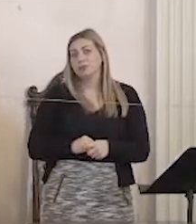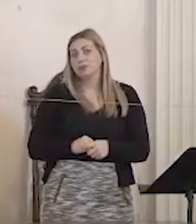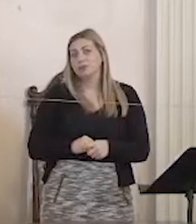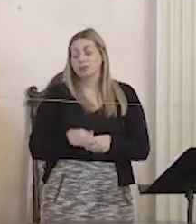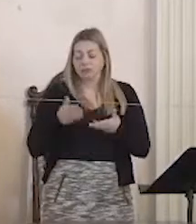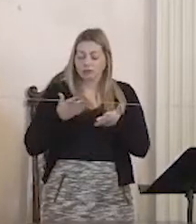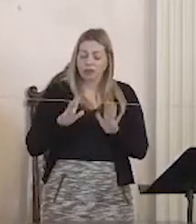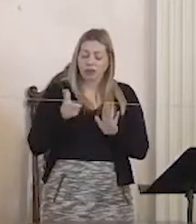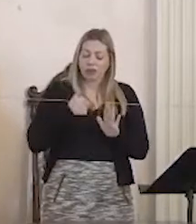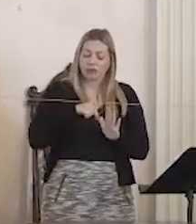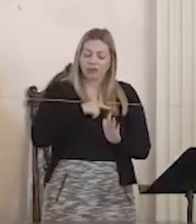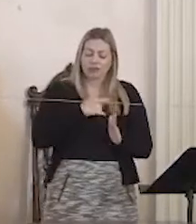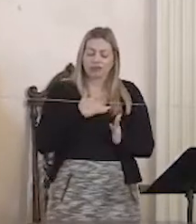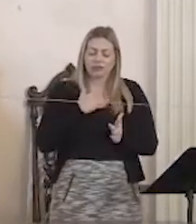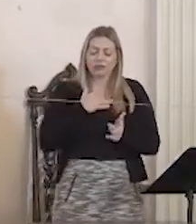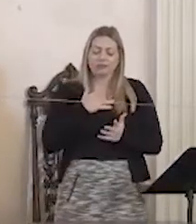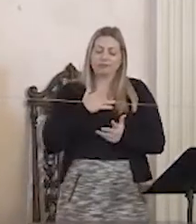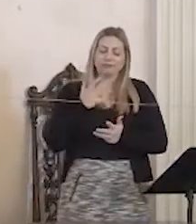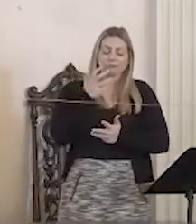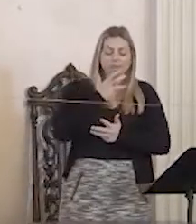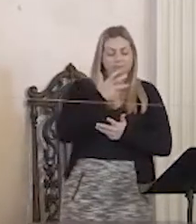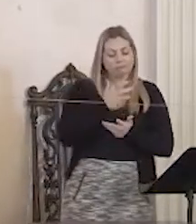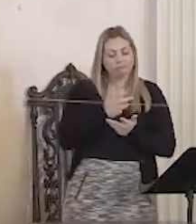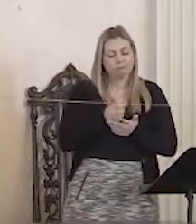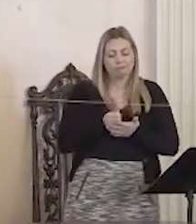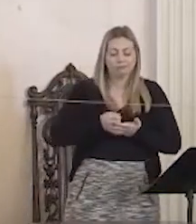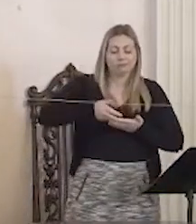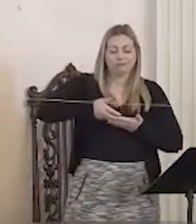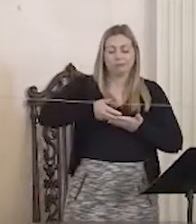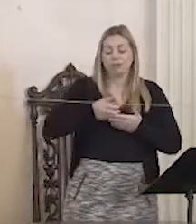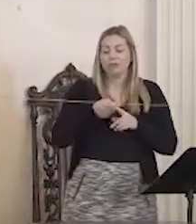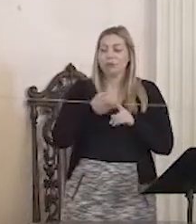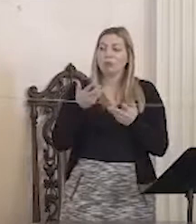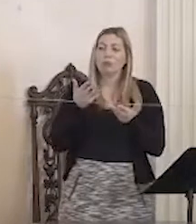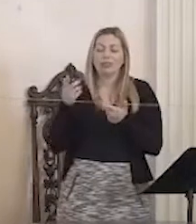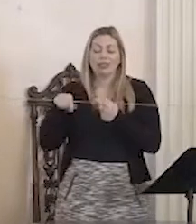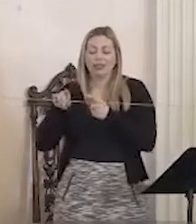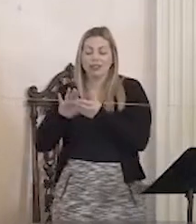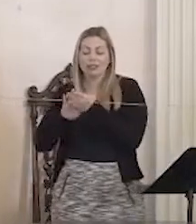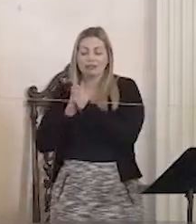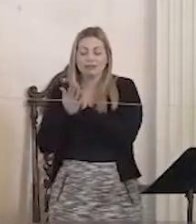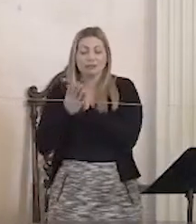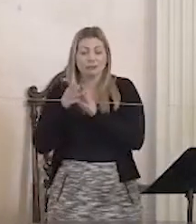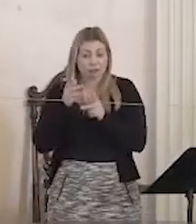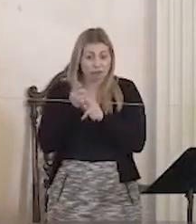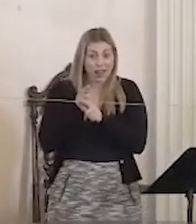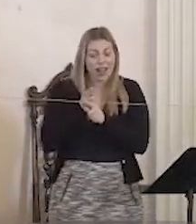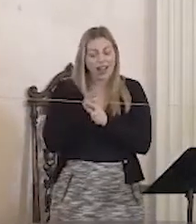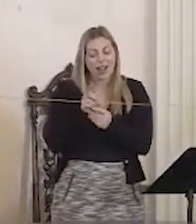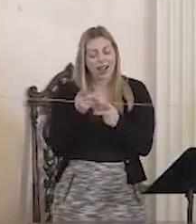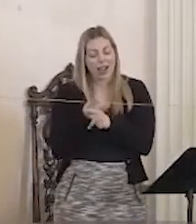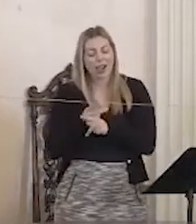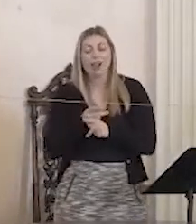May we be enriched by what they got right and also motivated by what they got wrong.